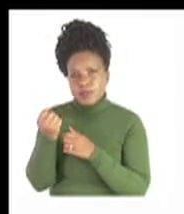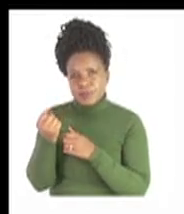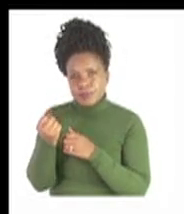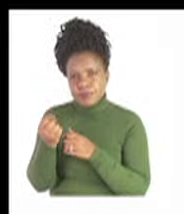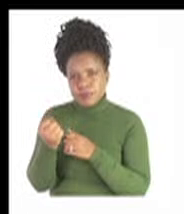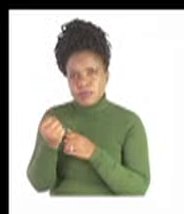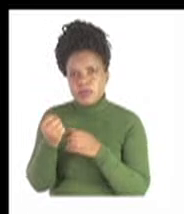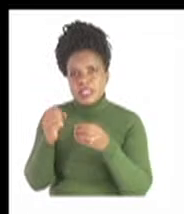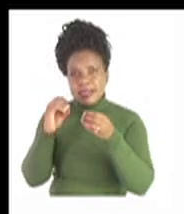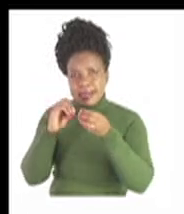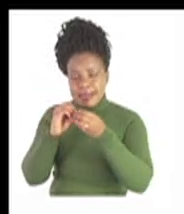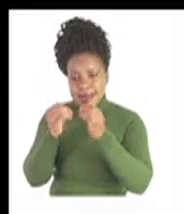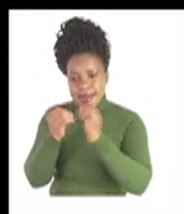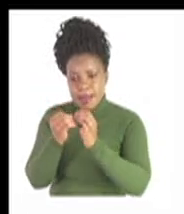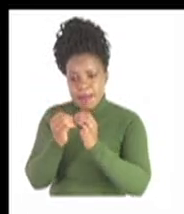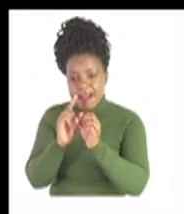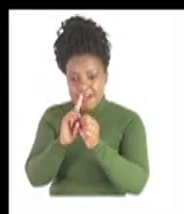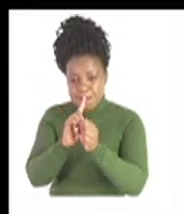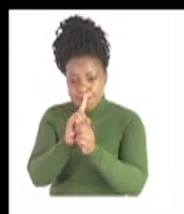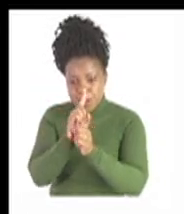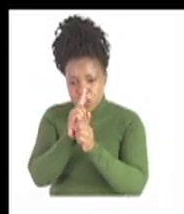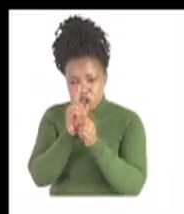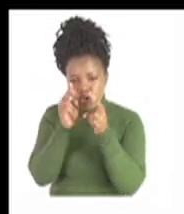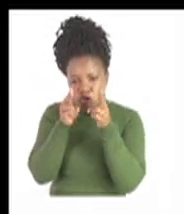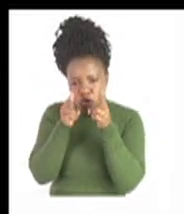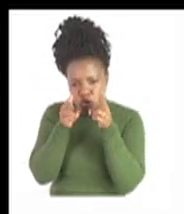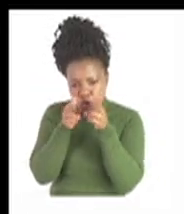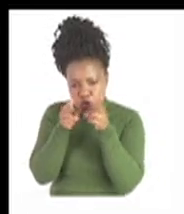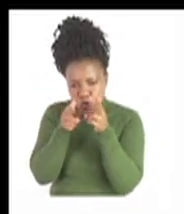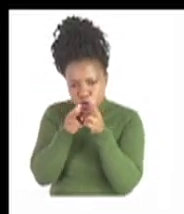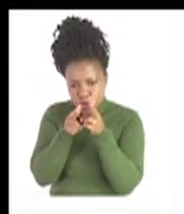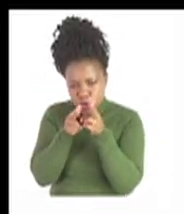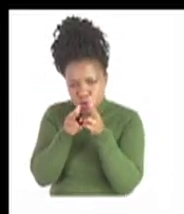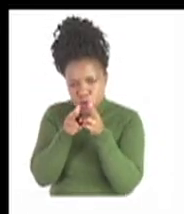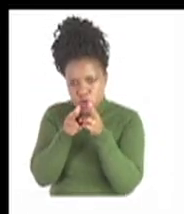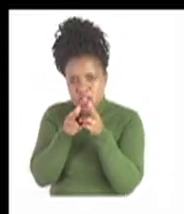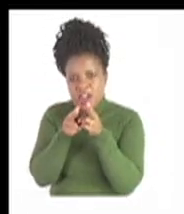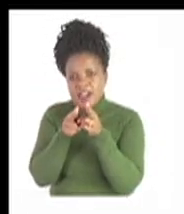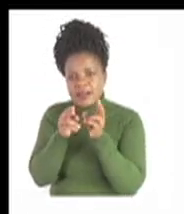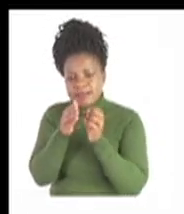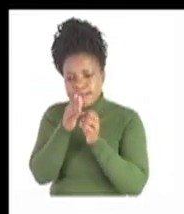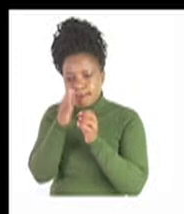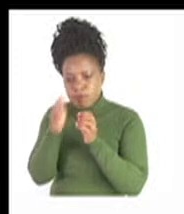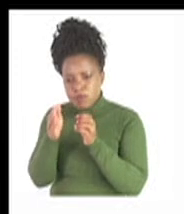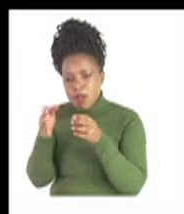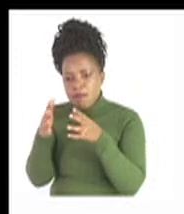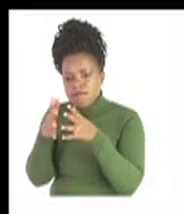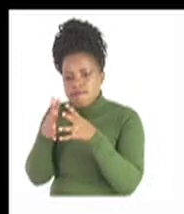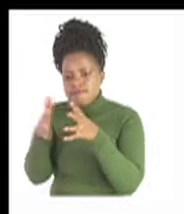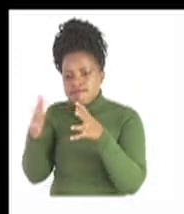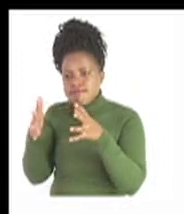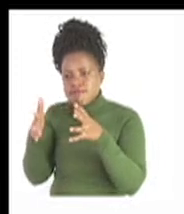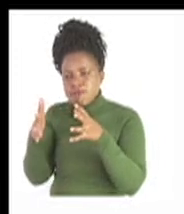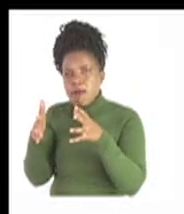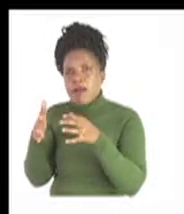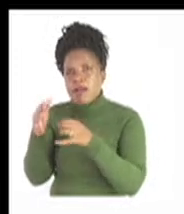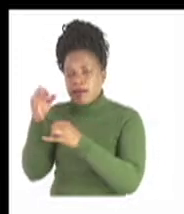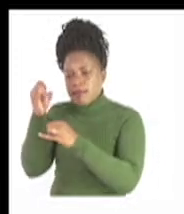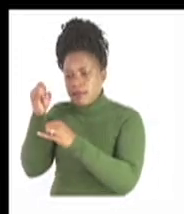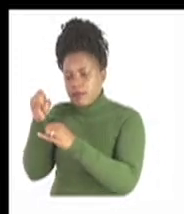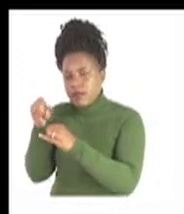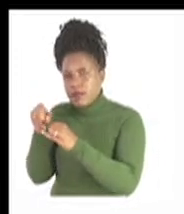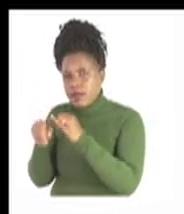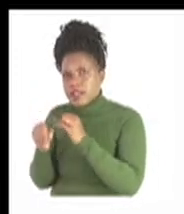the numbers are written with the exponent, which is 3.